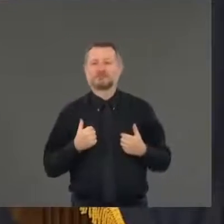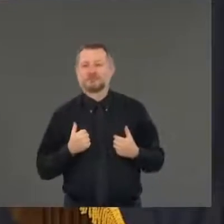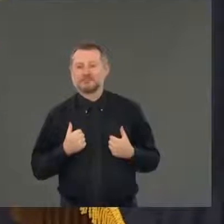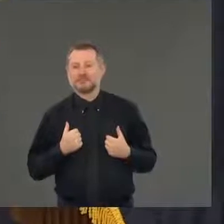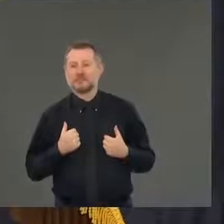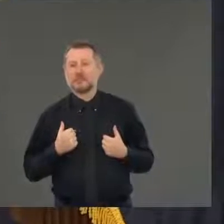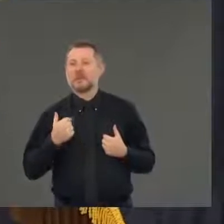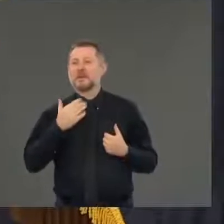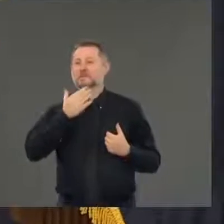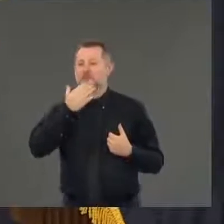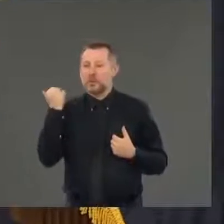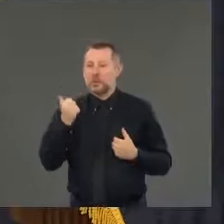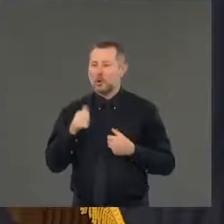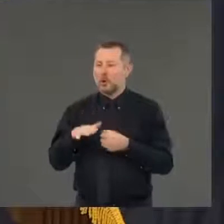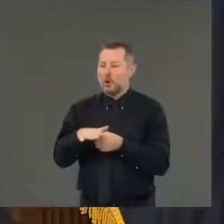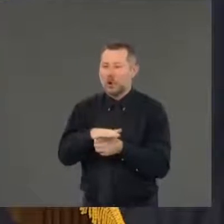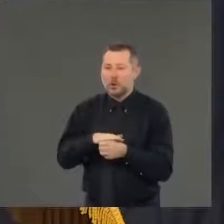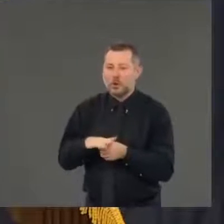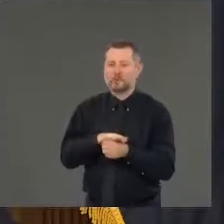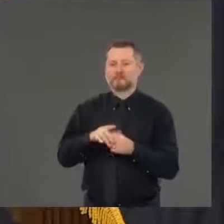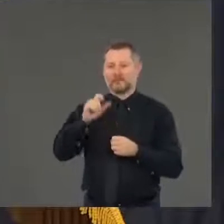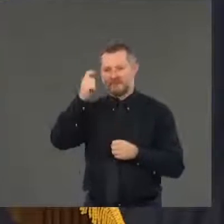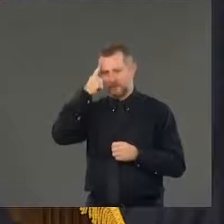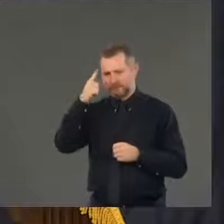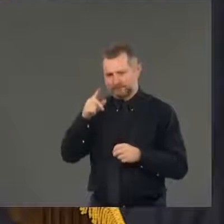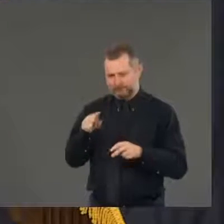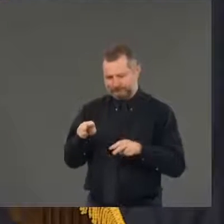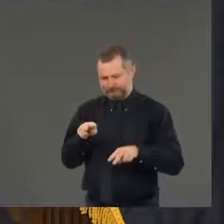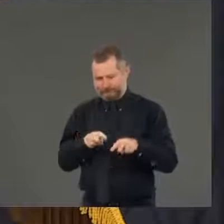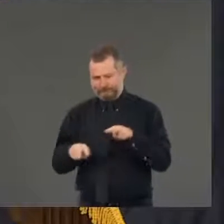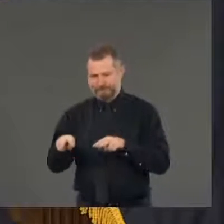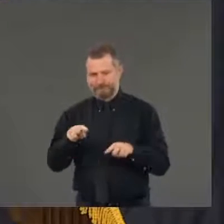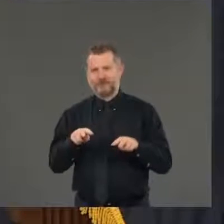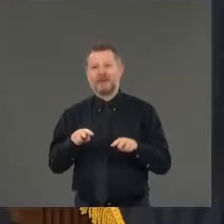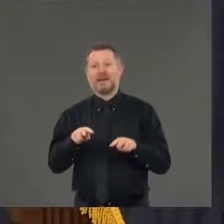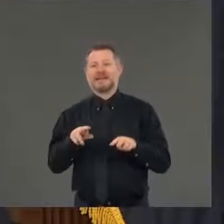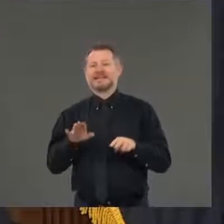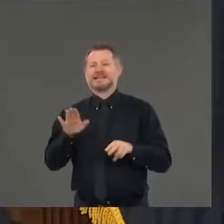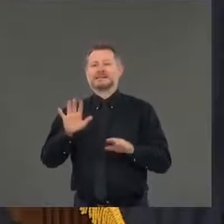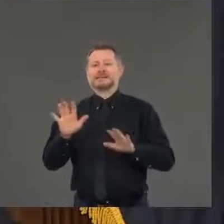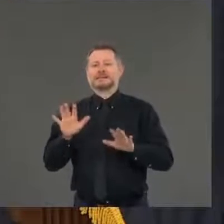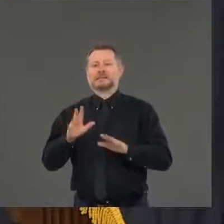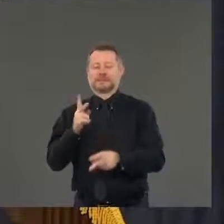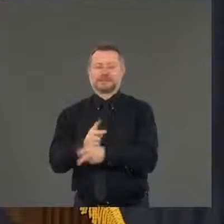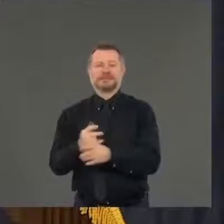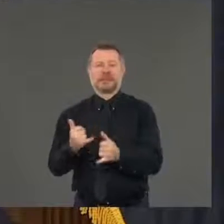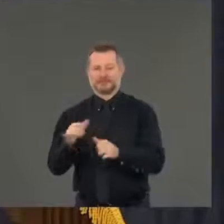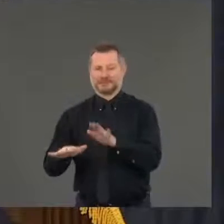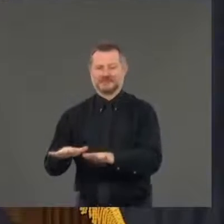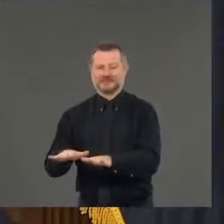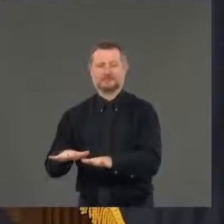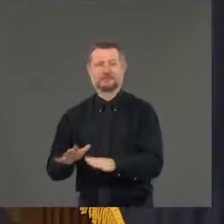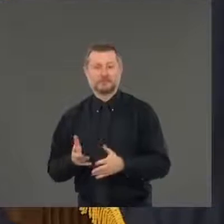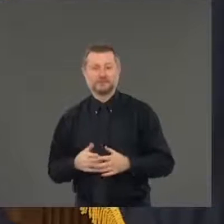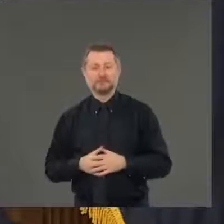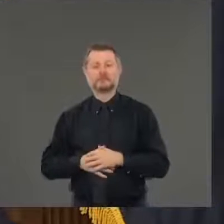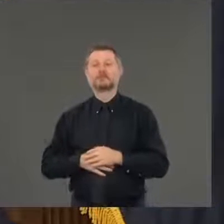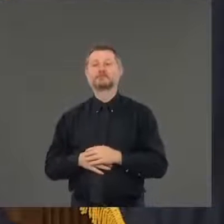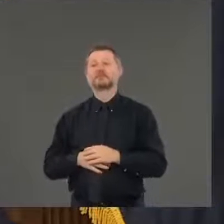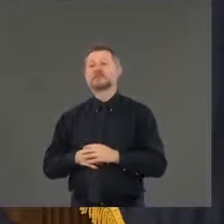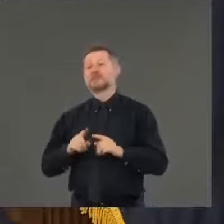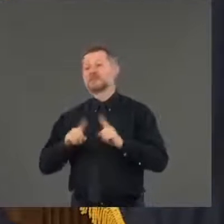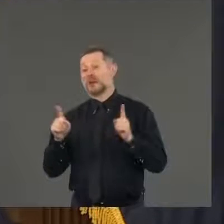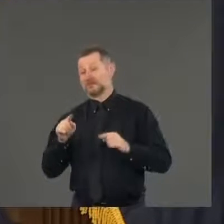a local specific where that is creating the problem. But if you just